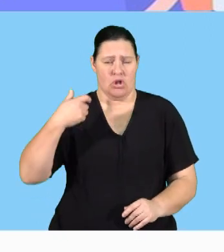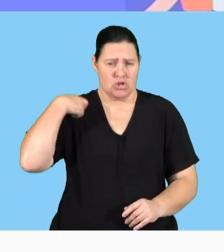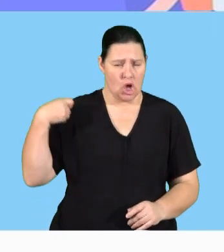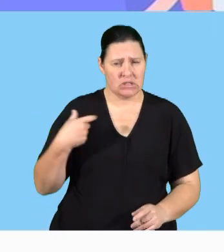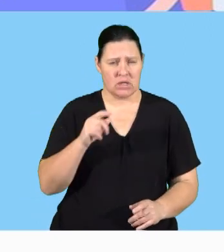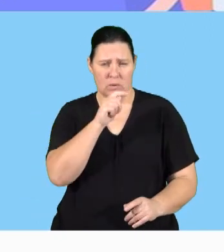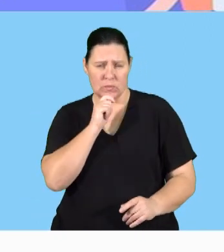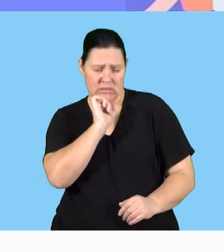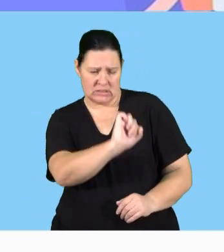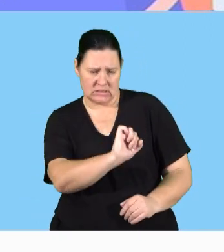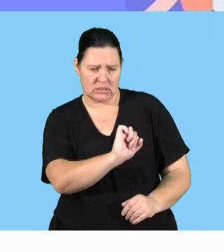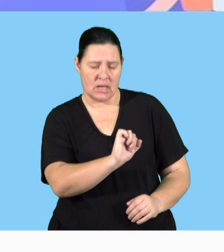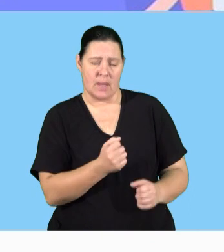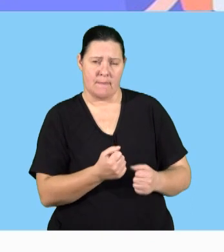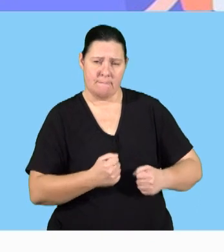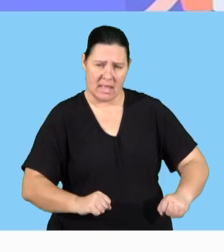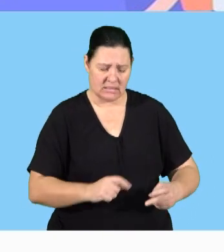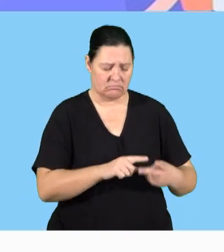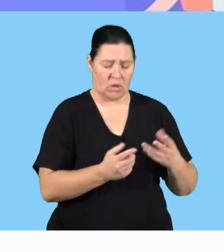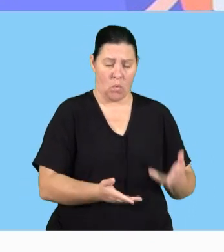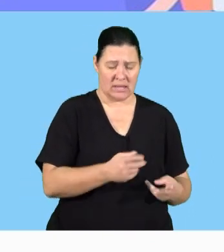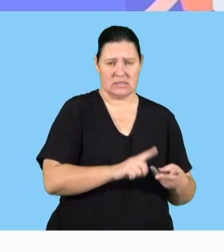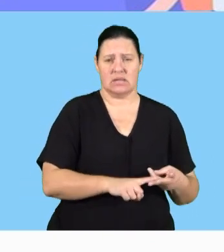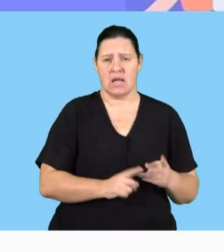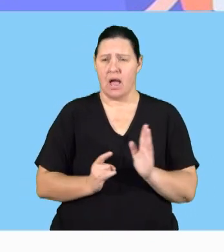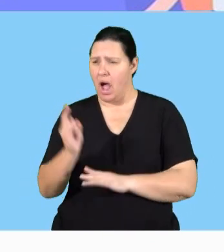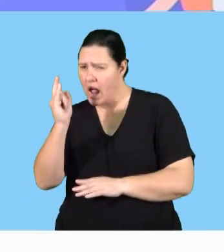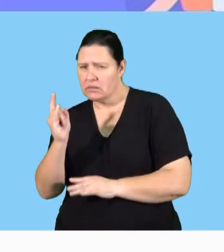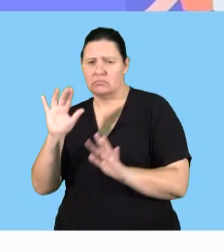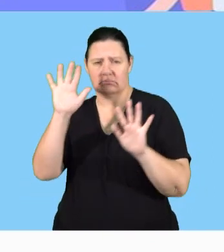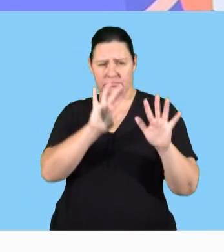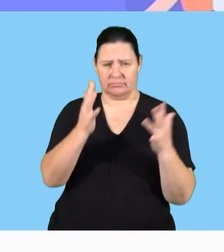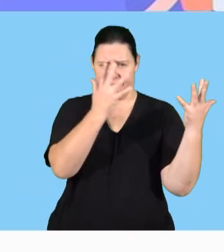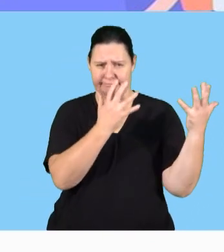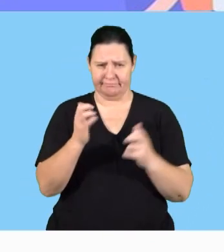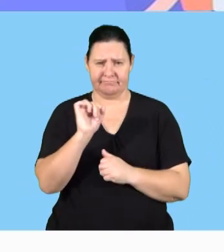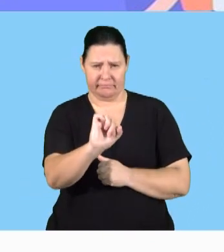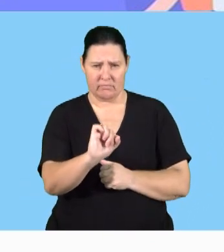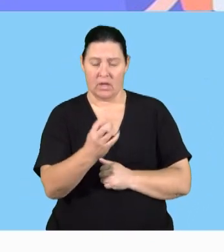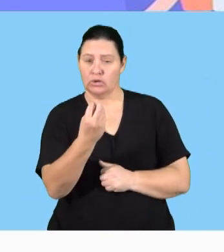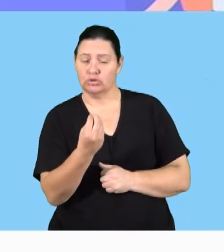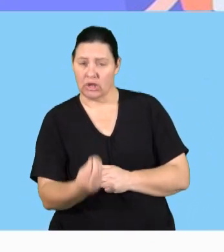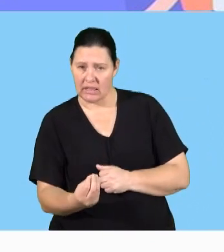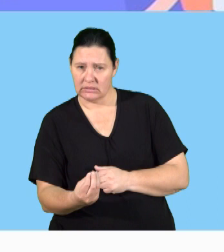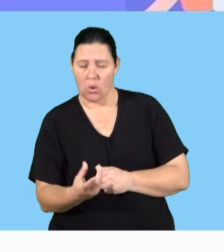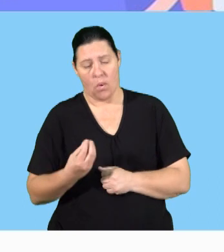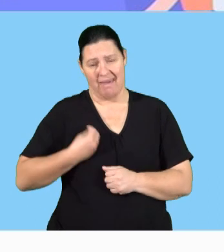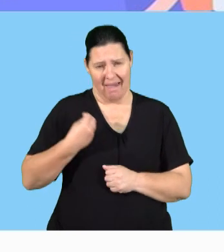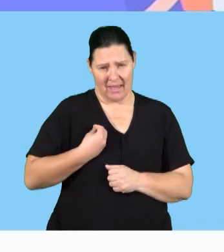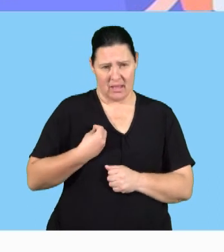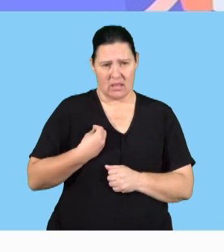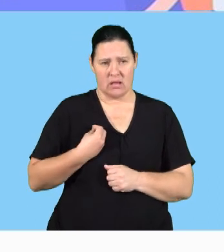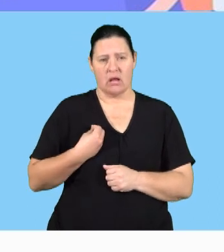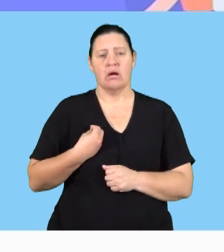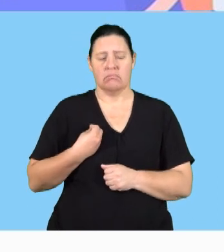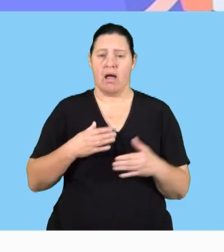a child's mass and height statistics to generate percentiles in order to examine whether a child or a youngster is